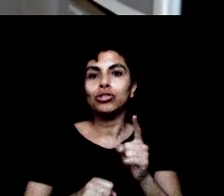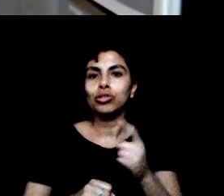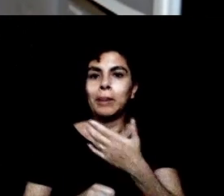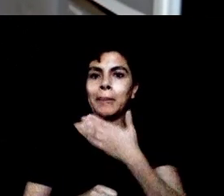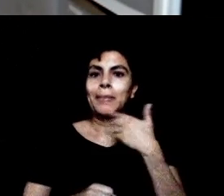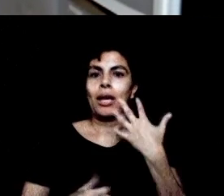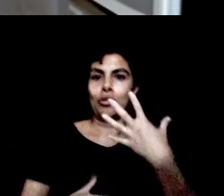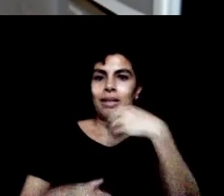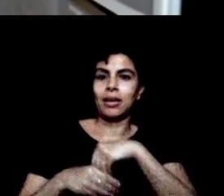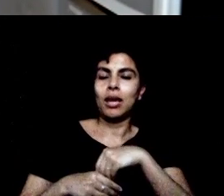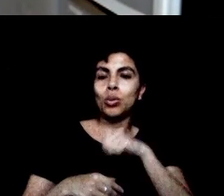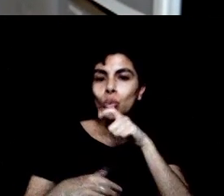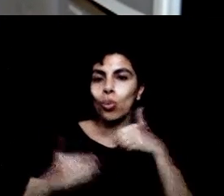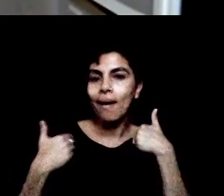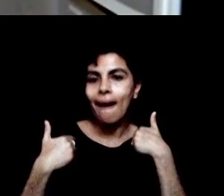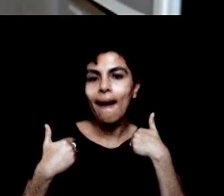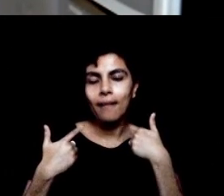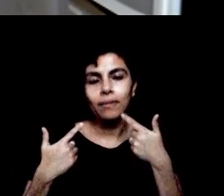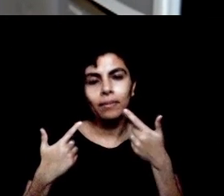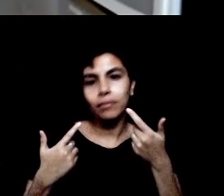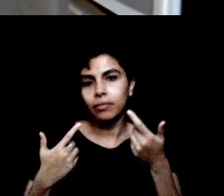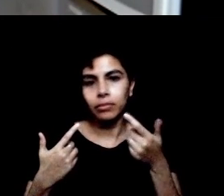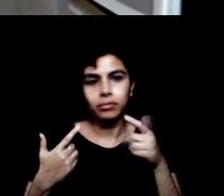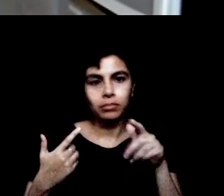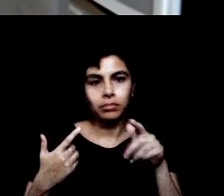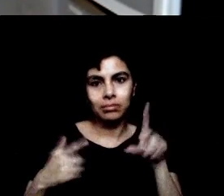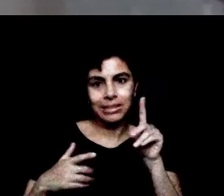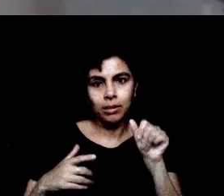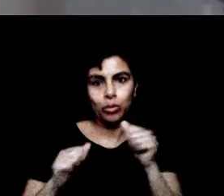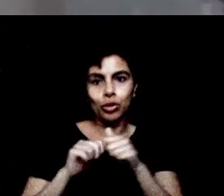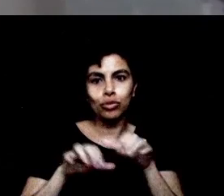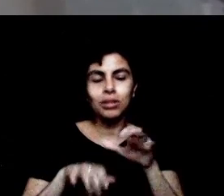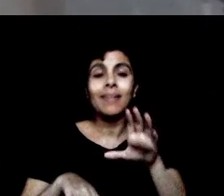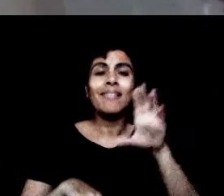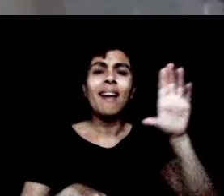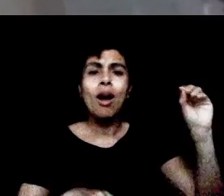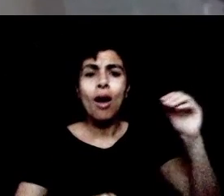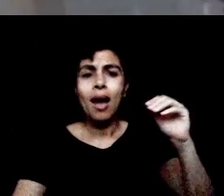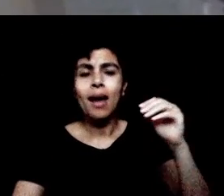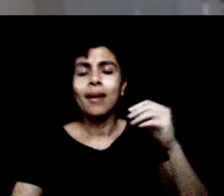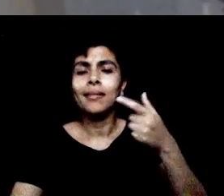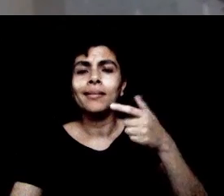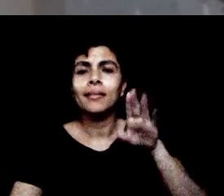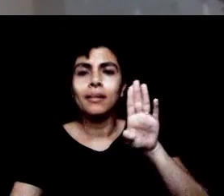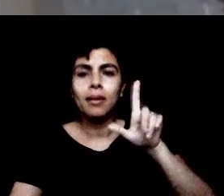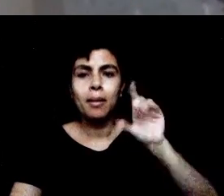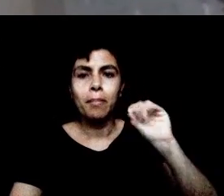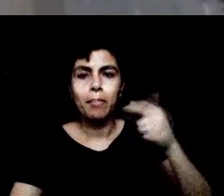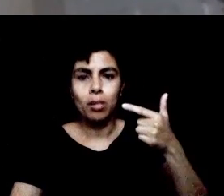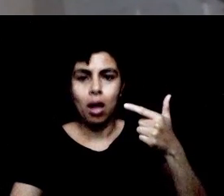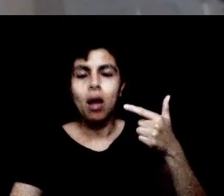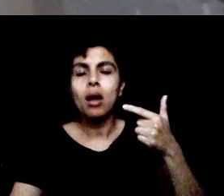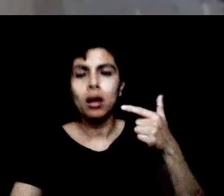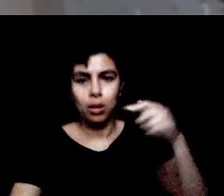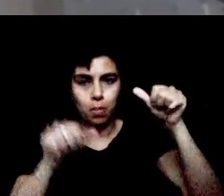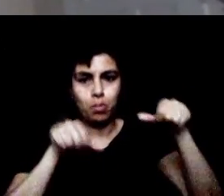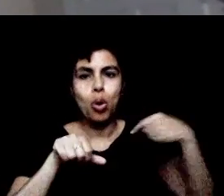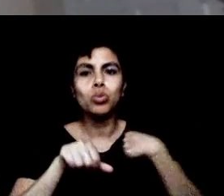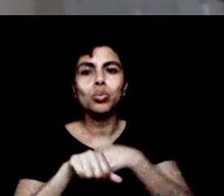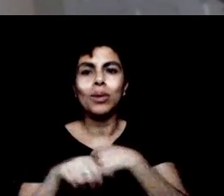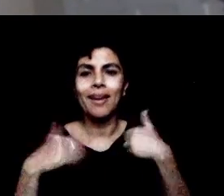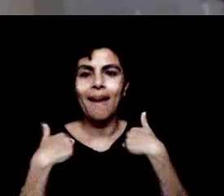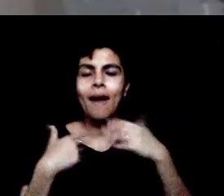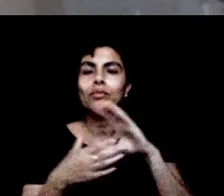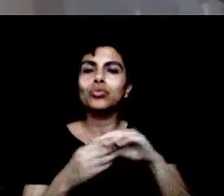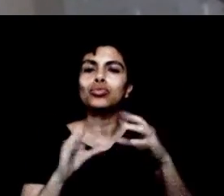better engage children with those activities. So yeah, I just wanted to point her to a blog post that we have in STEMI